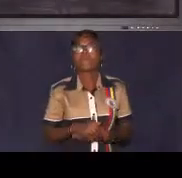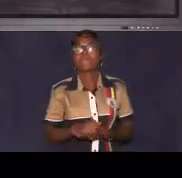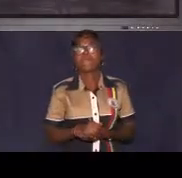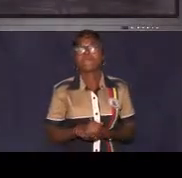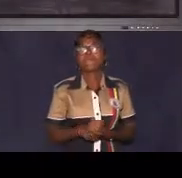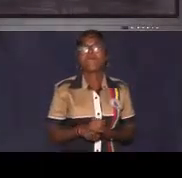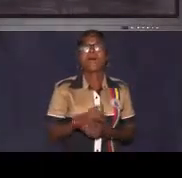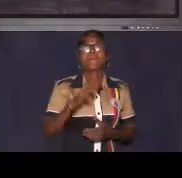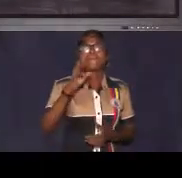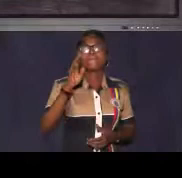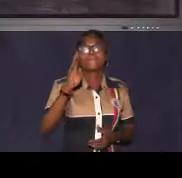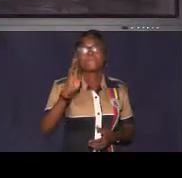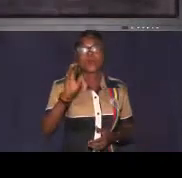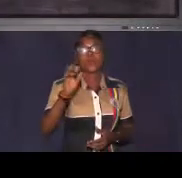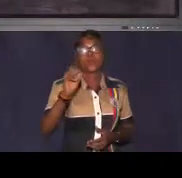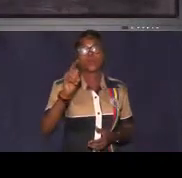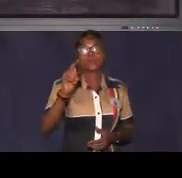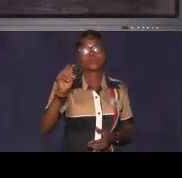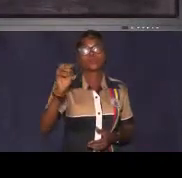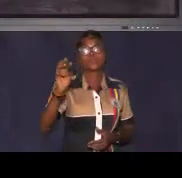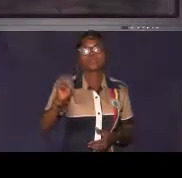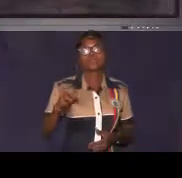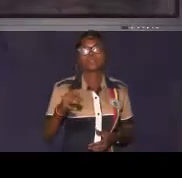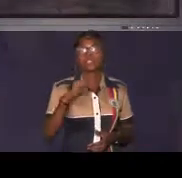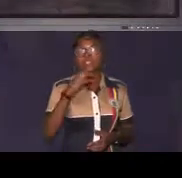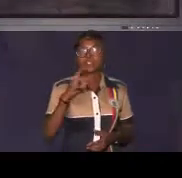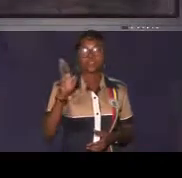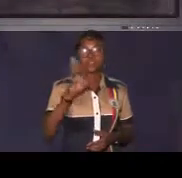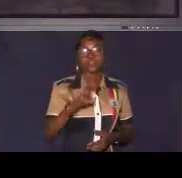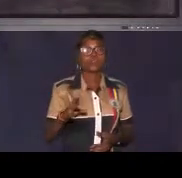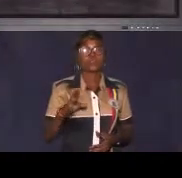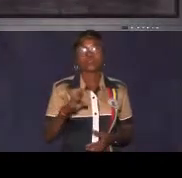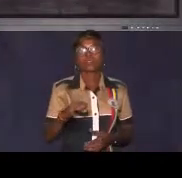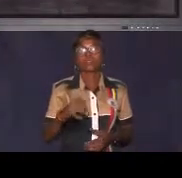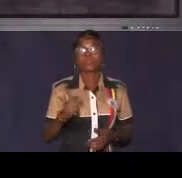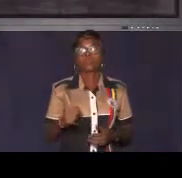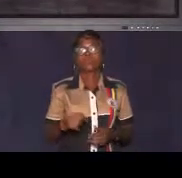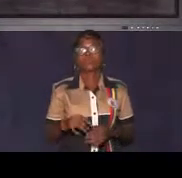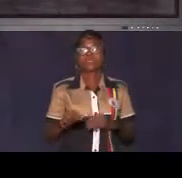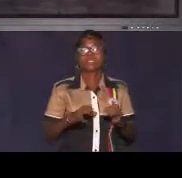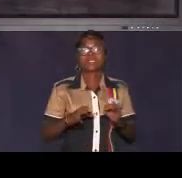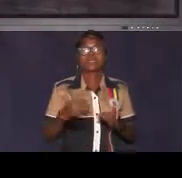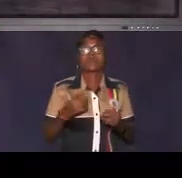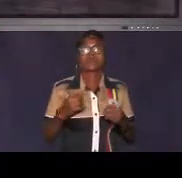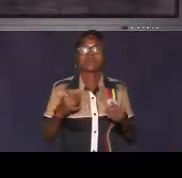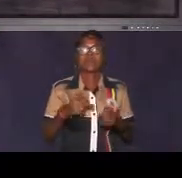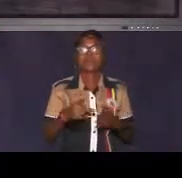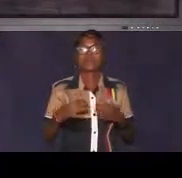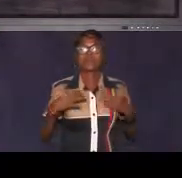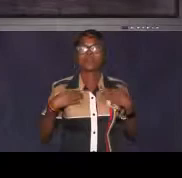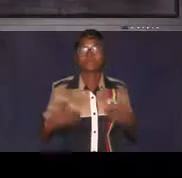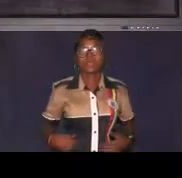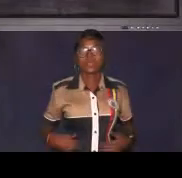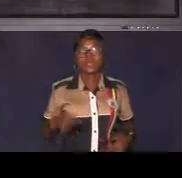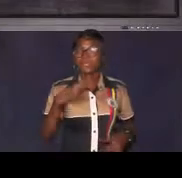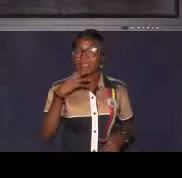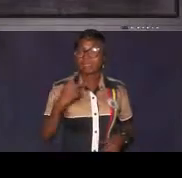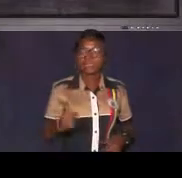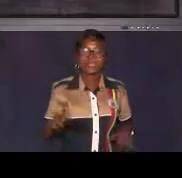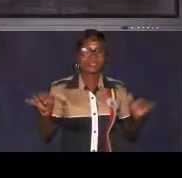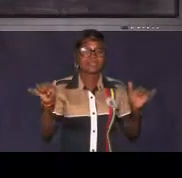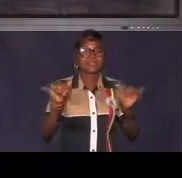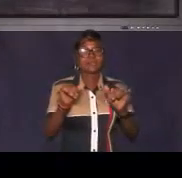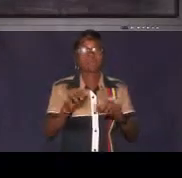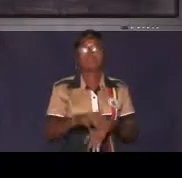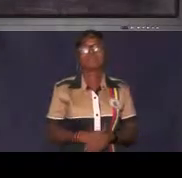sit on. Bottom is used to describe the part of the body that you sit on. So,